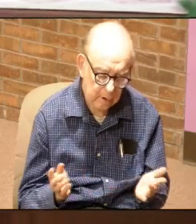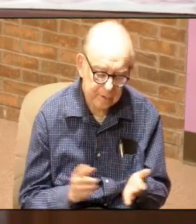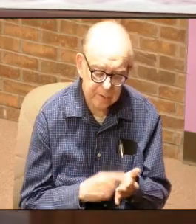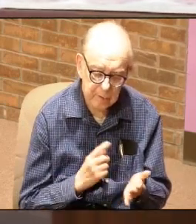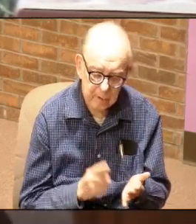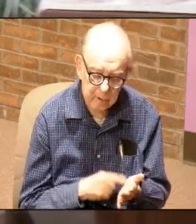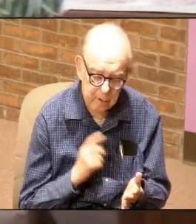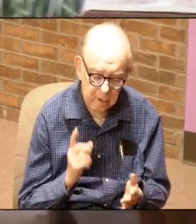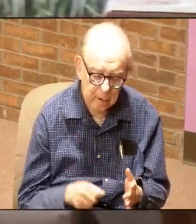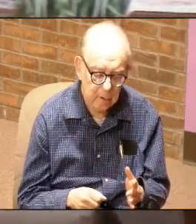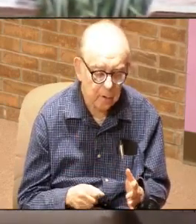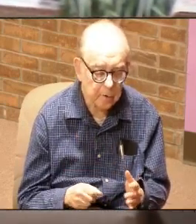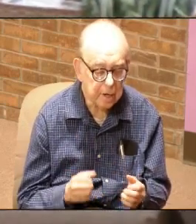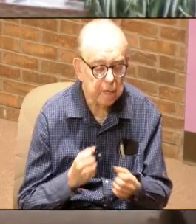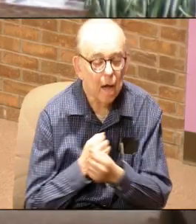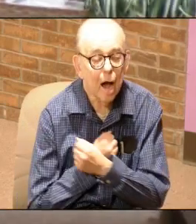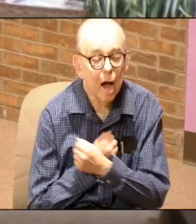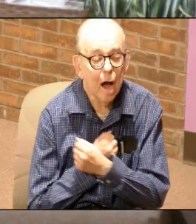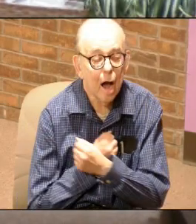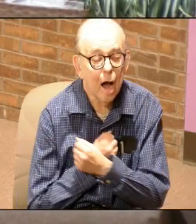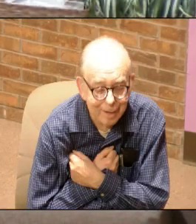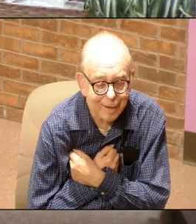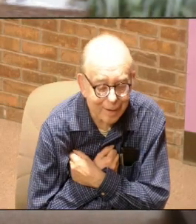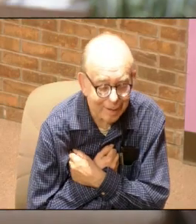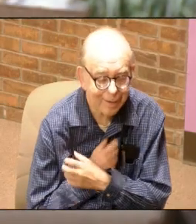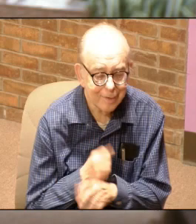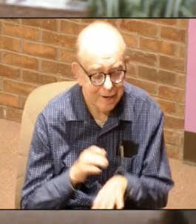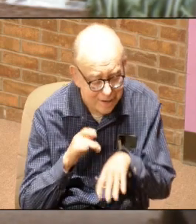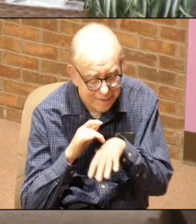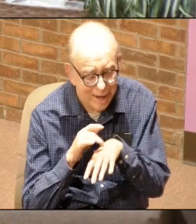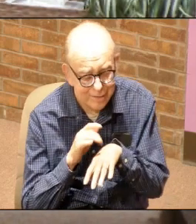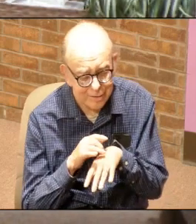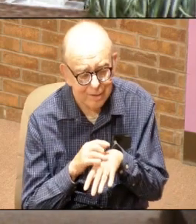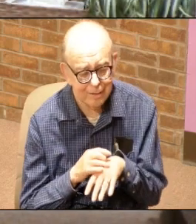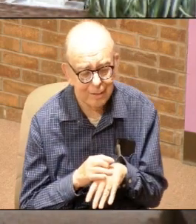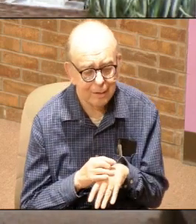in a while, we need a hug. We need a touch.